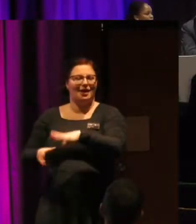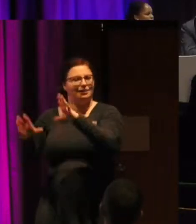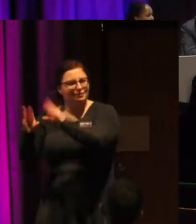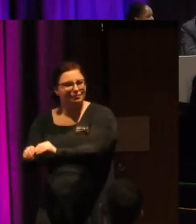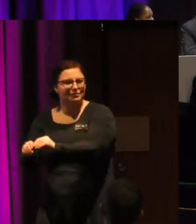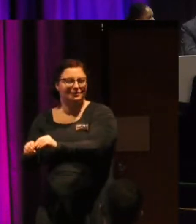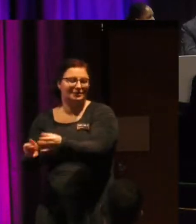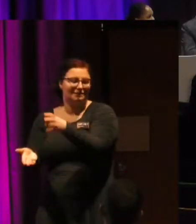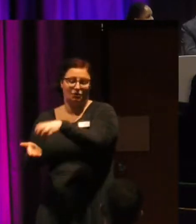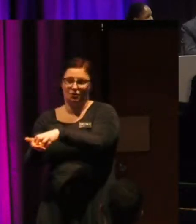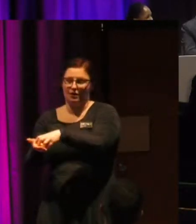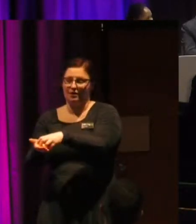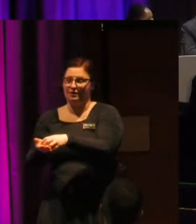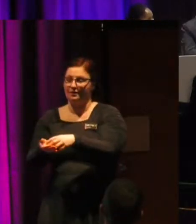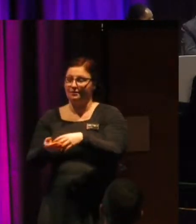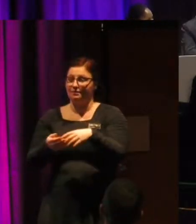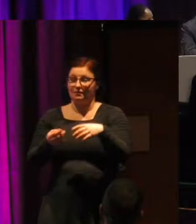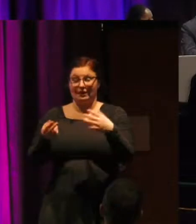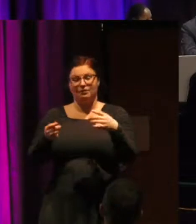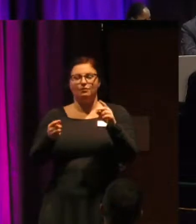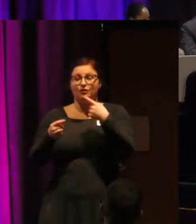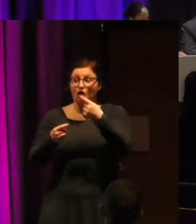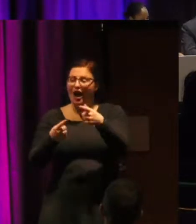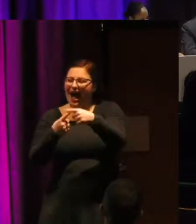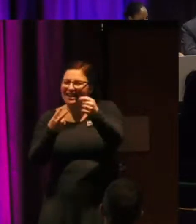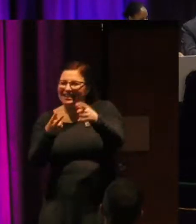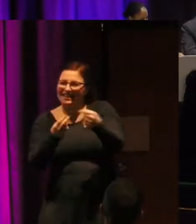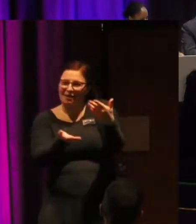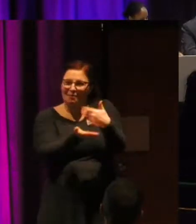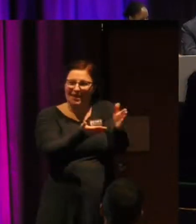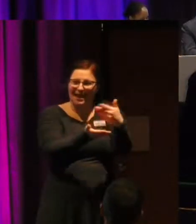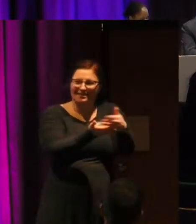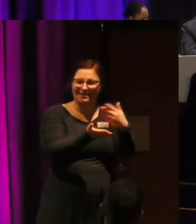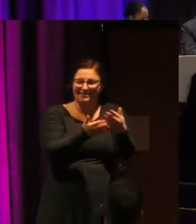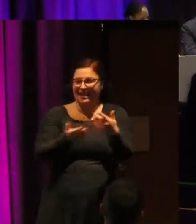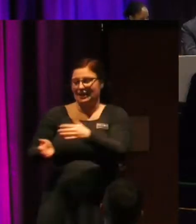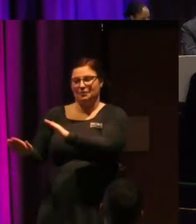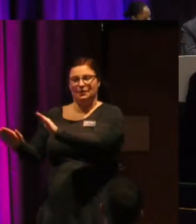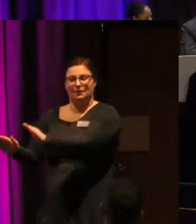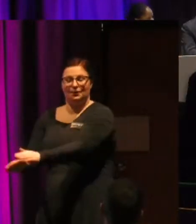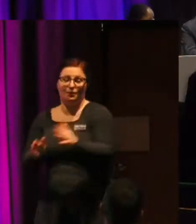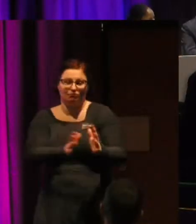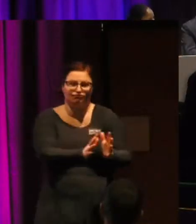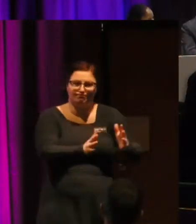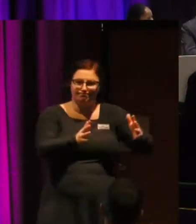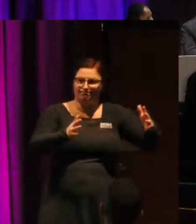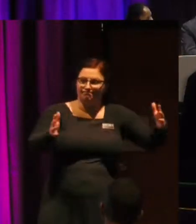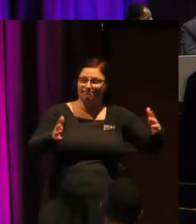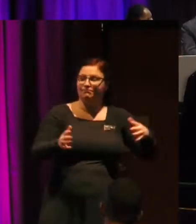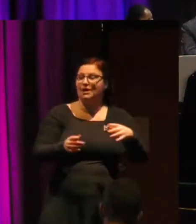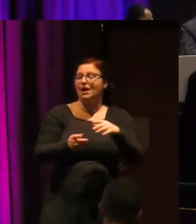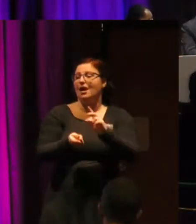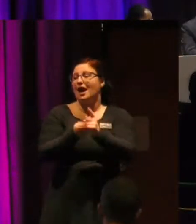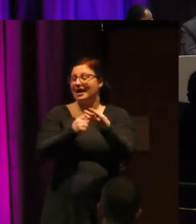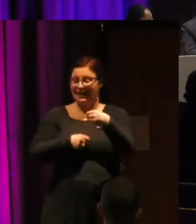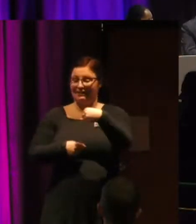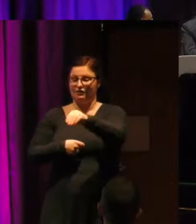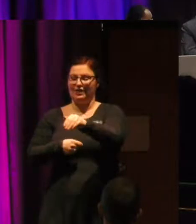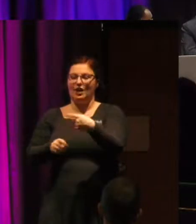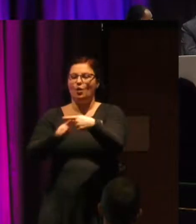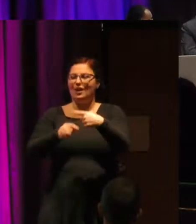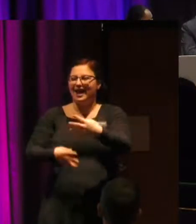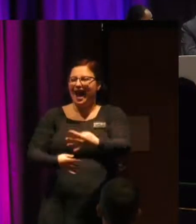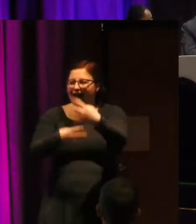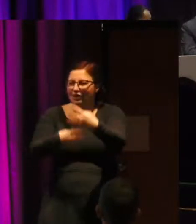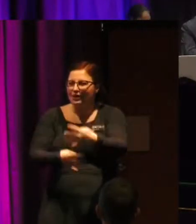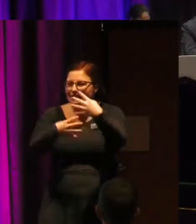do? Alternative narratives, investing in maybe even changing algorithms and